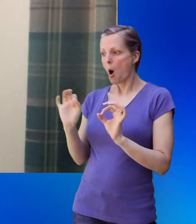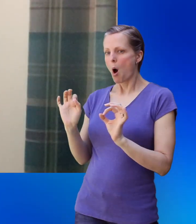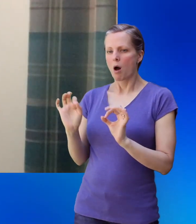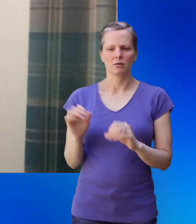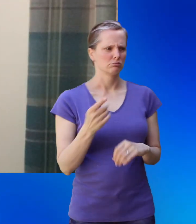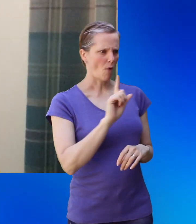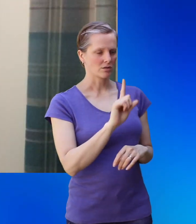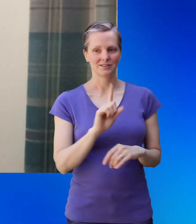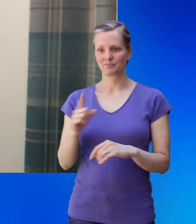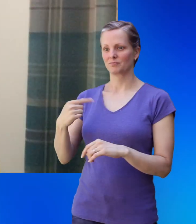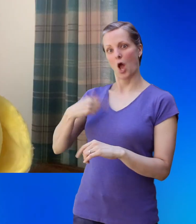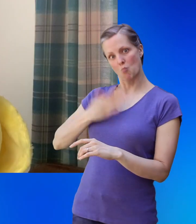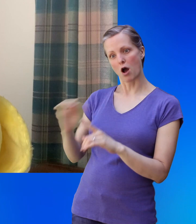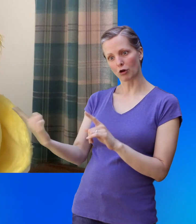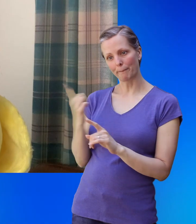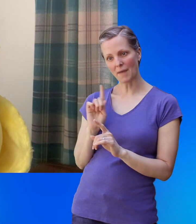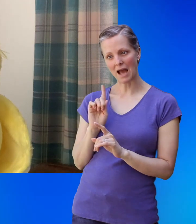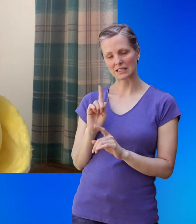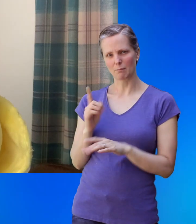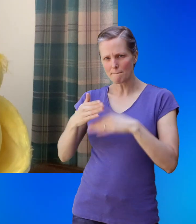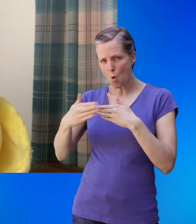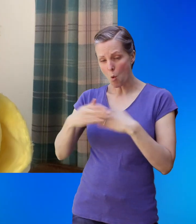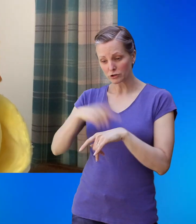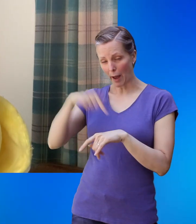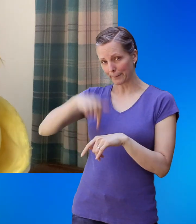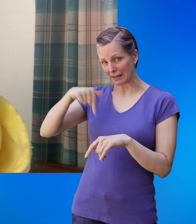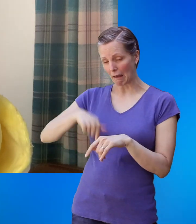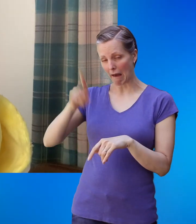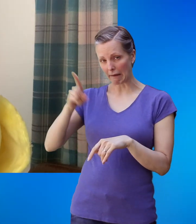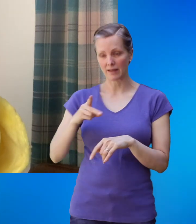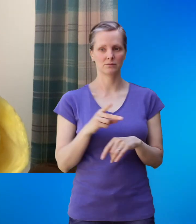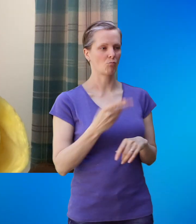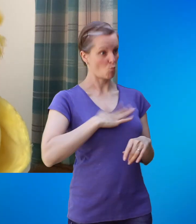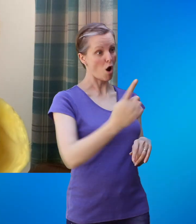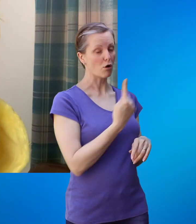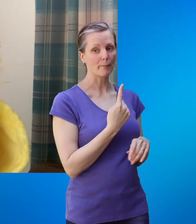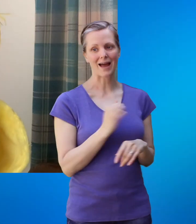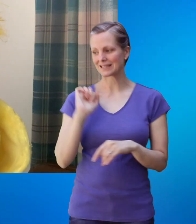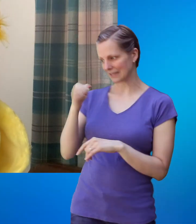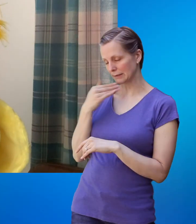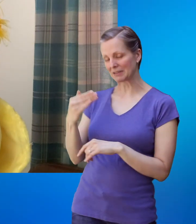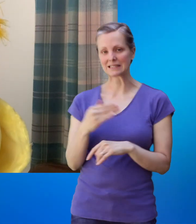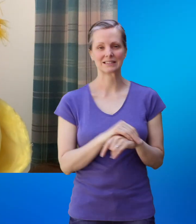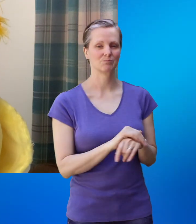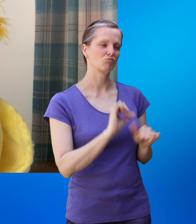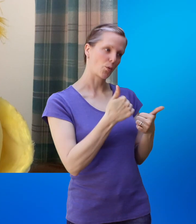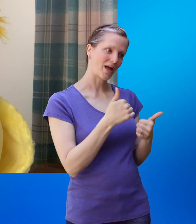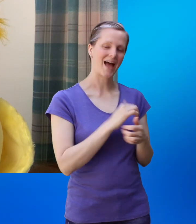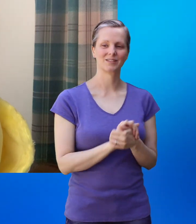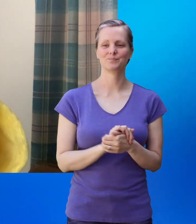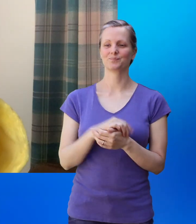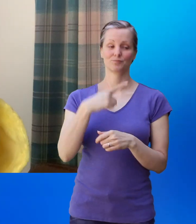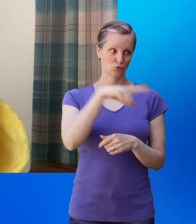I wanted to know if I can come back and spend some time here again. You want to come back? Yes, please. Okay,